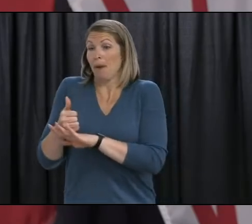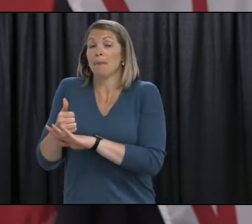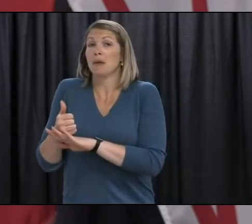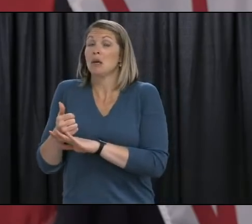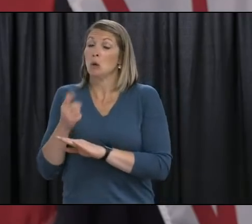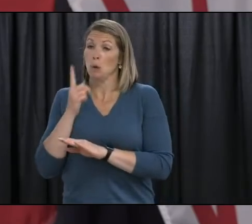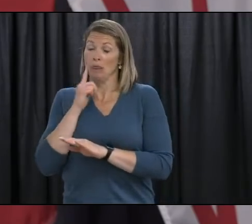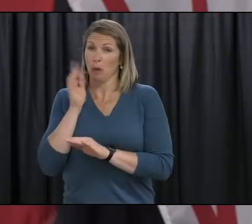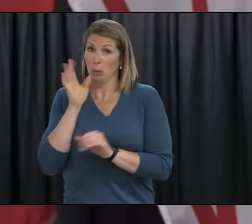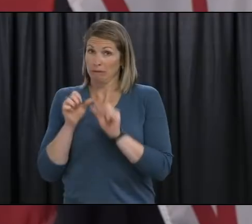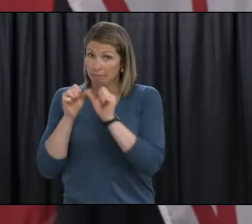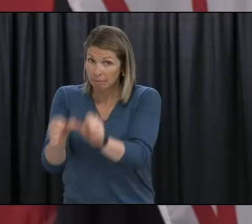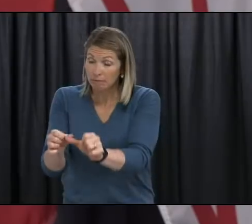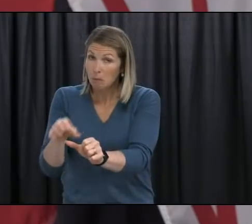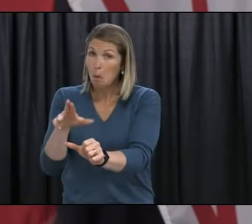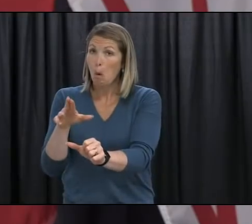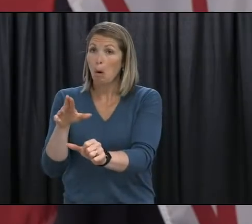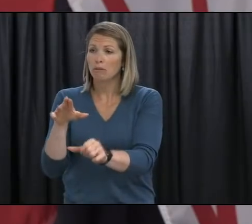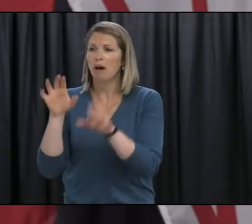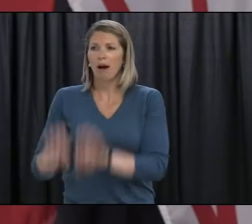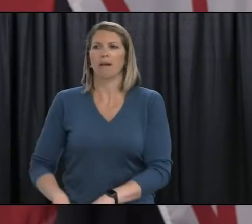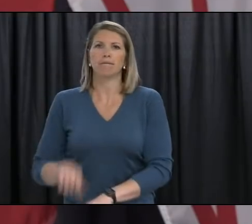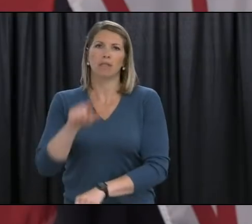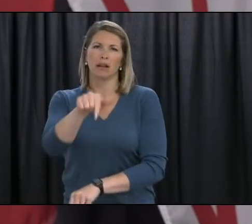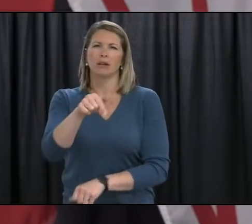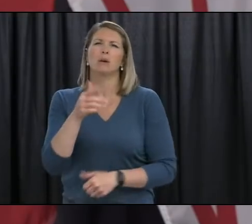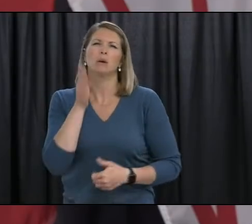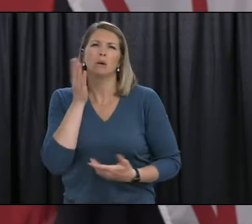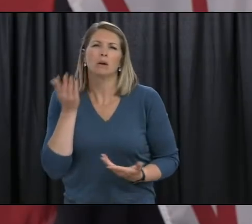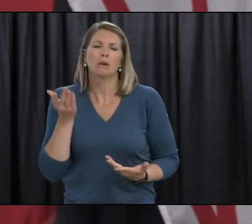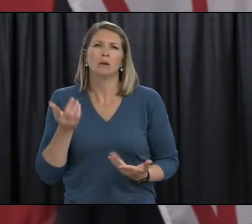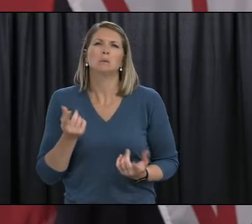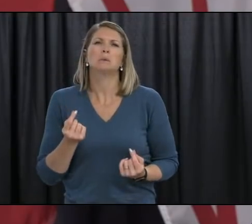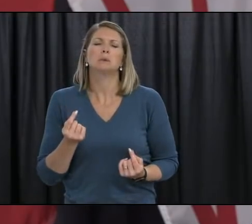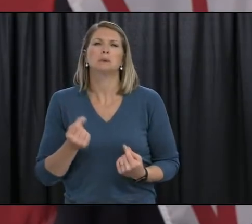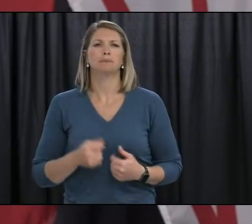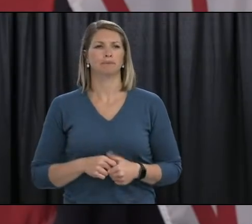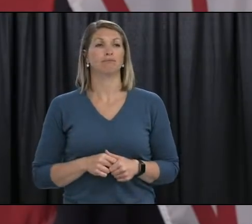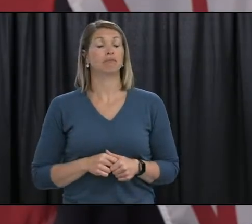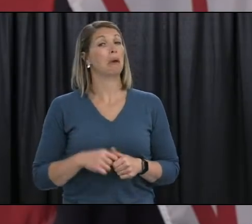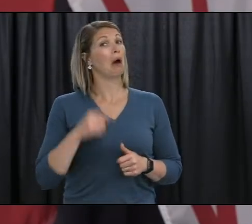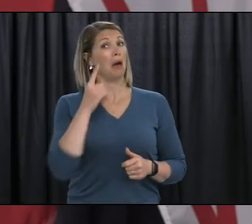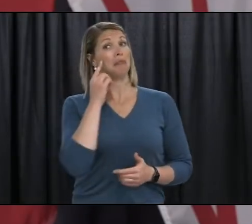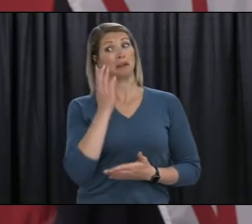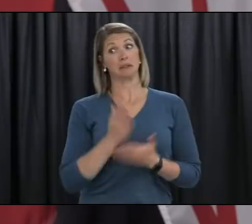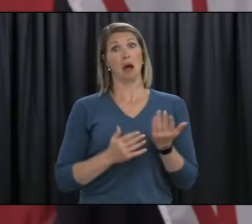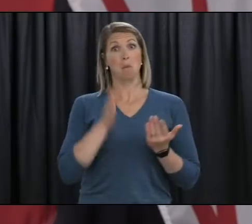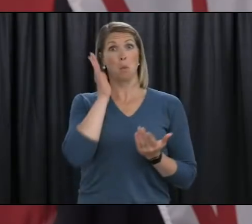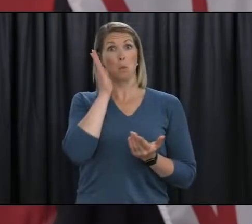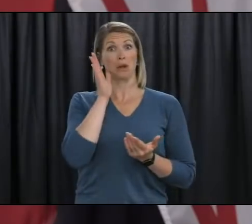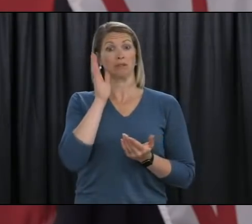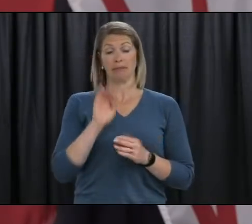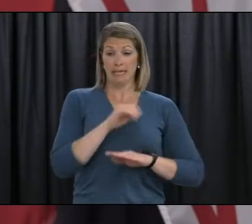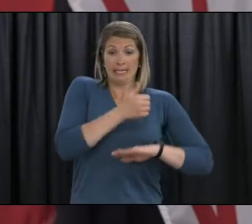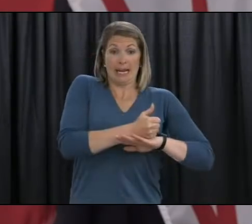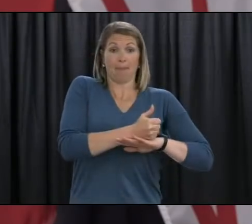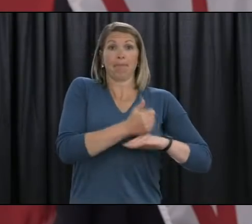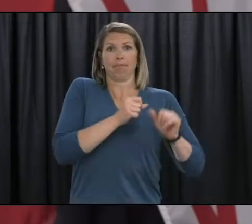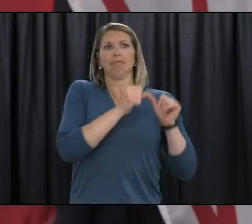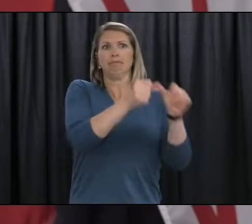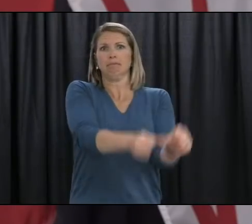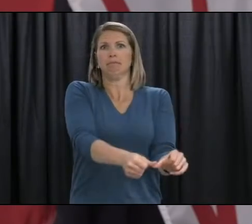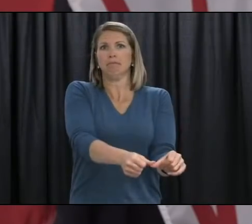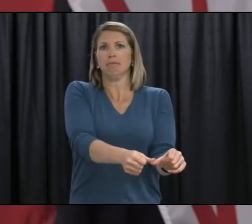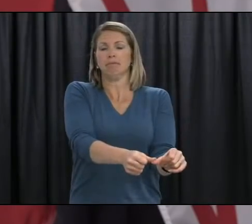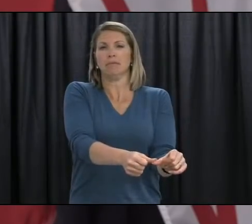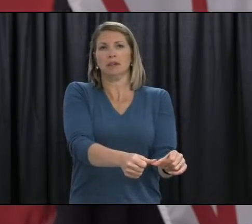I think people have adjusted, and I know we've put a program in place, within government, and we put more services online